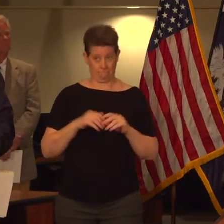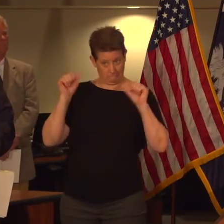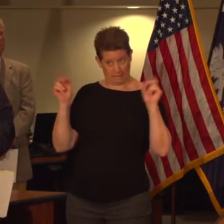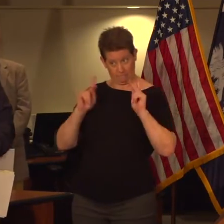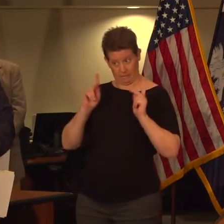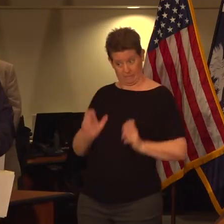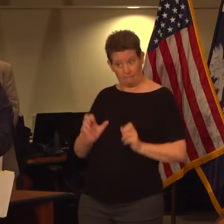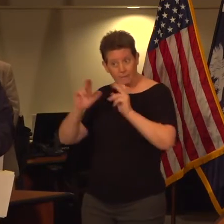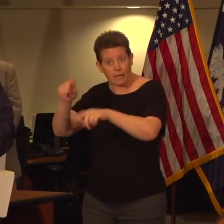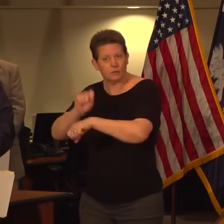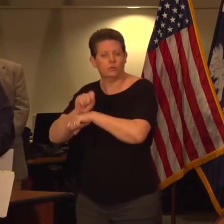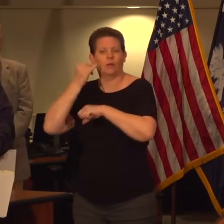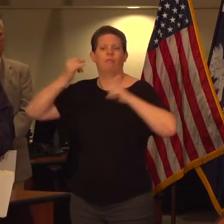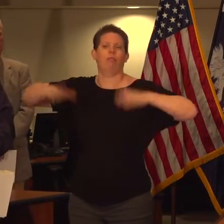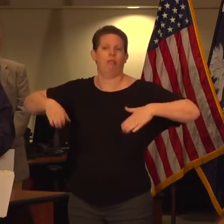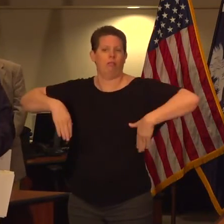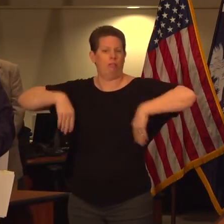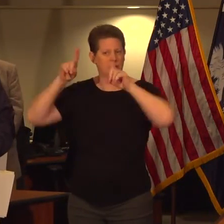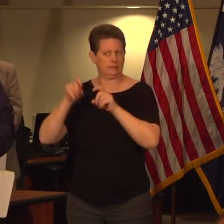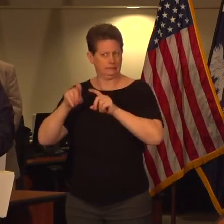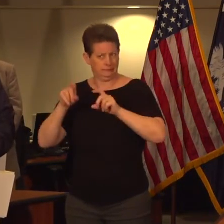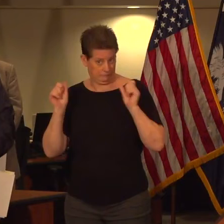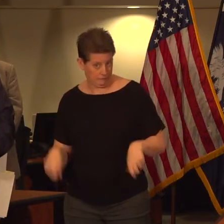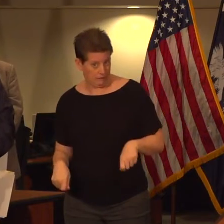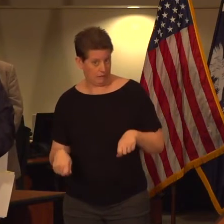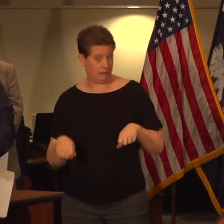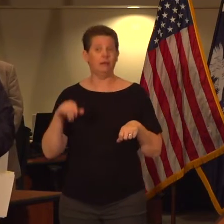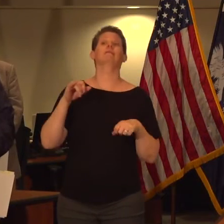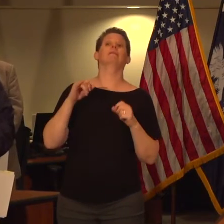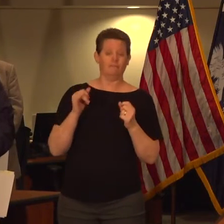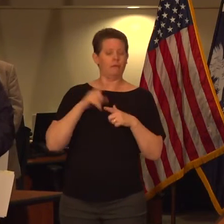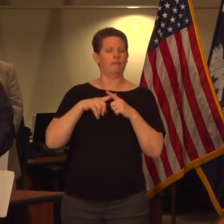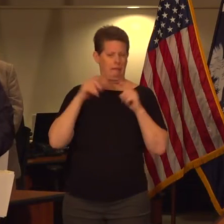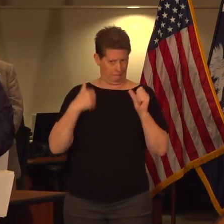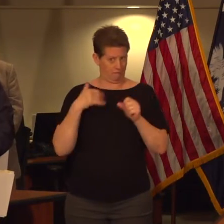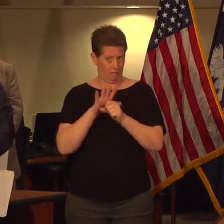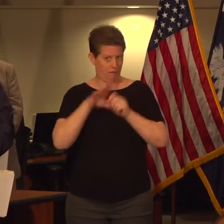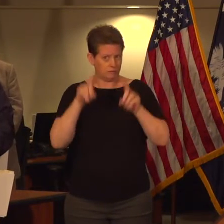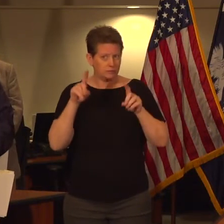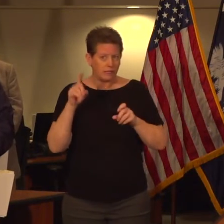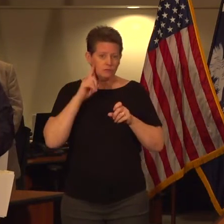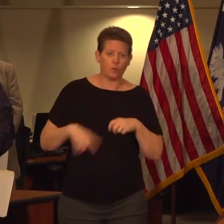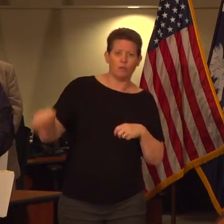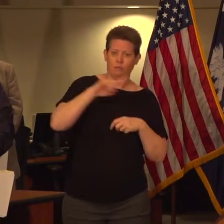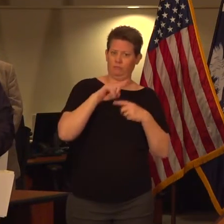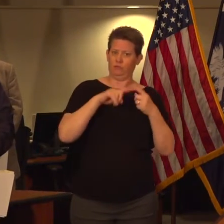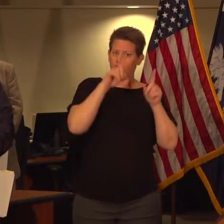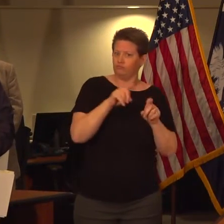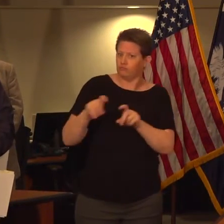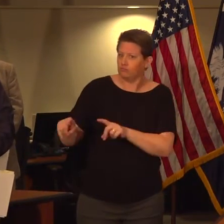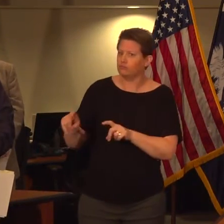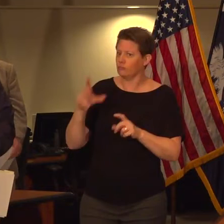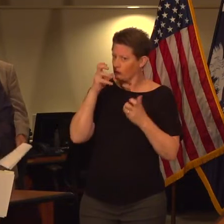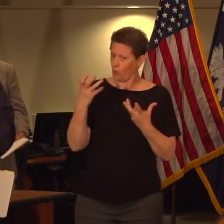they're not tested? And if that's the case, then are there enough tests to test every single worker just to follow up in this state who would